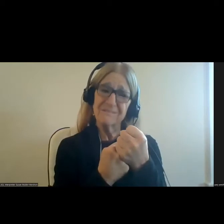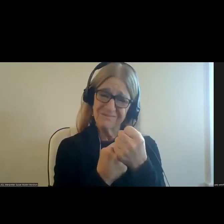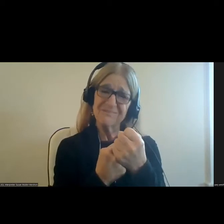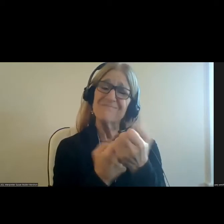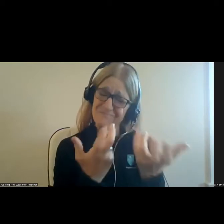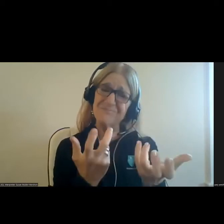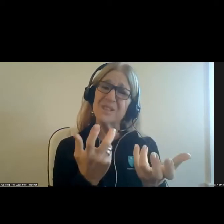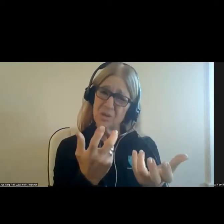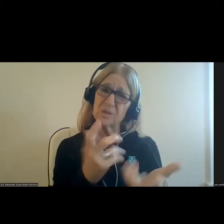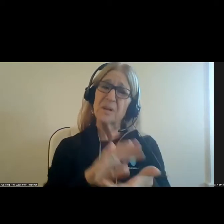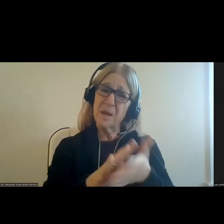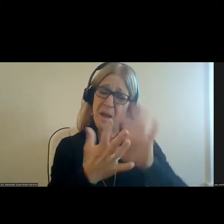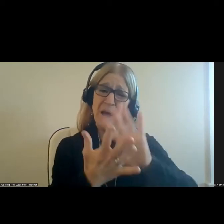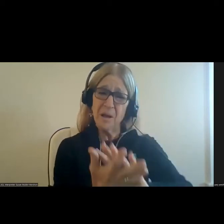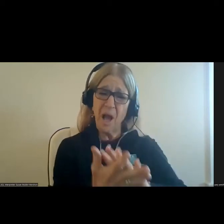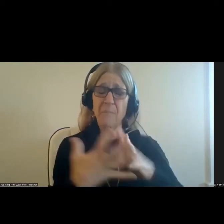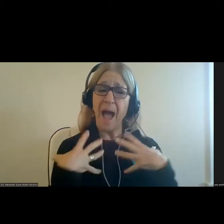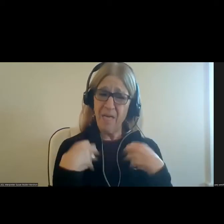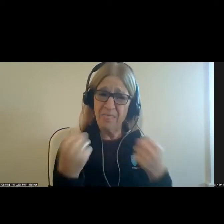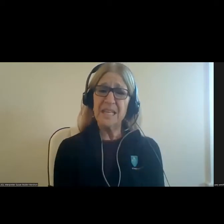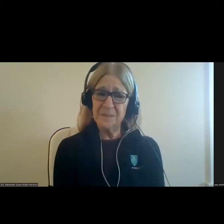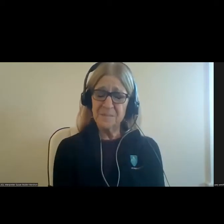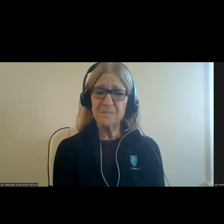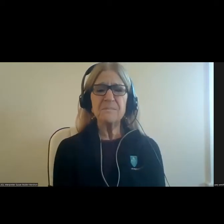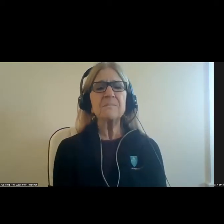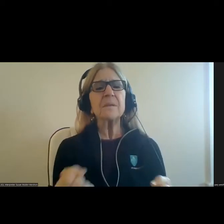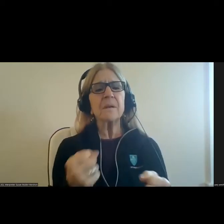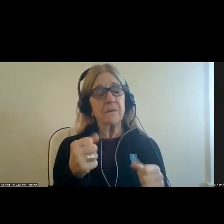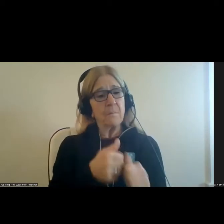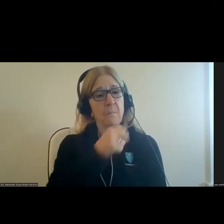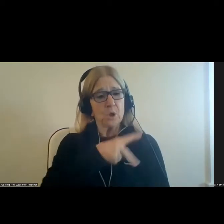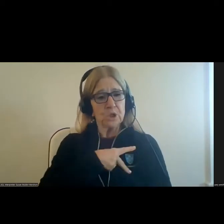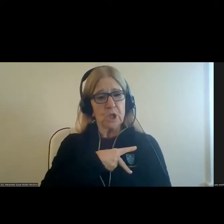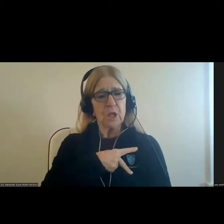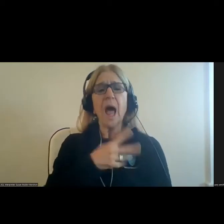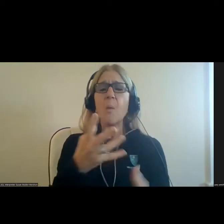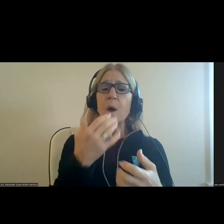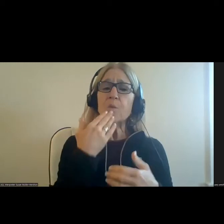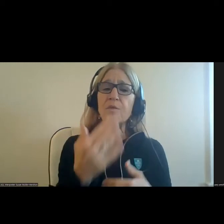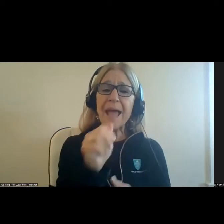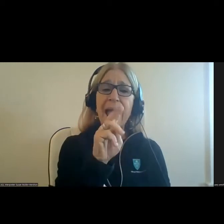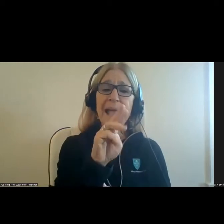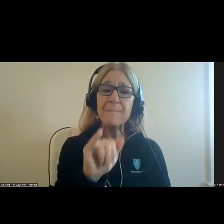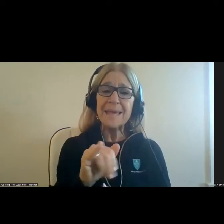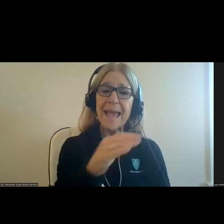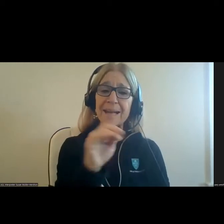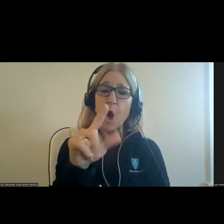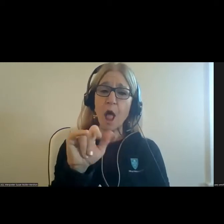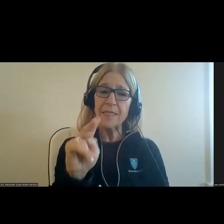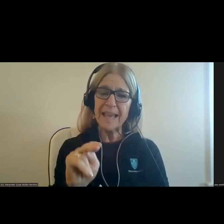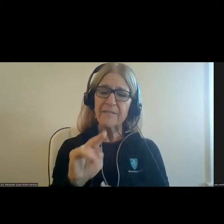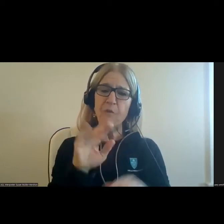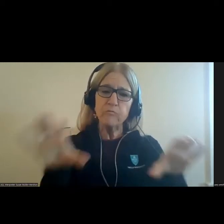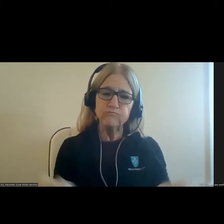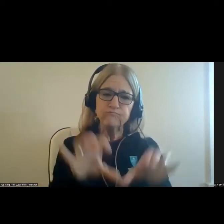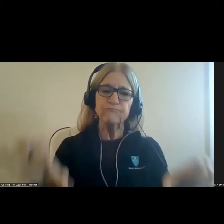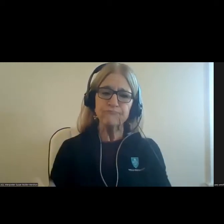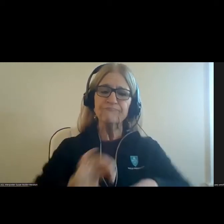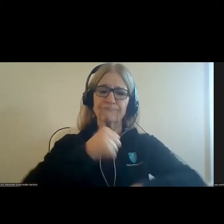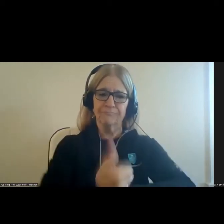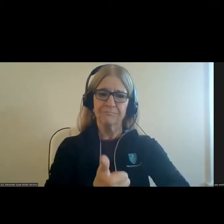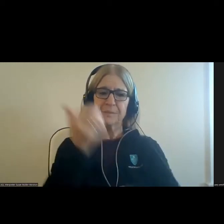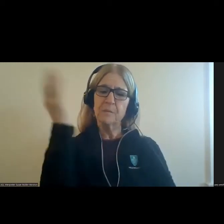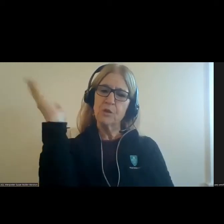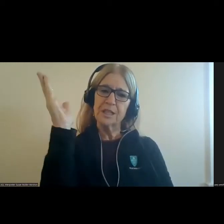lives. On a personal note, I would like to thank Amy and Colleen for putting this presentation